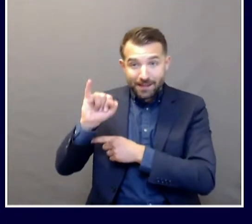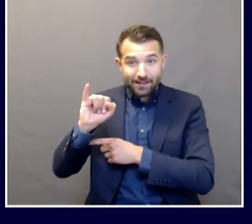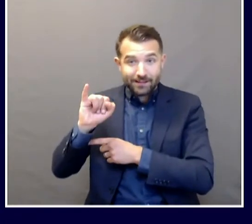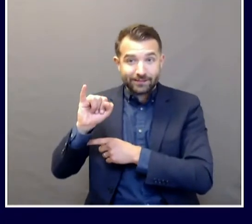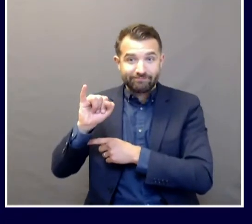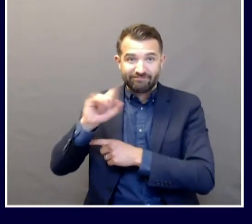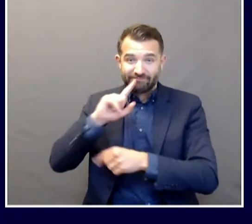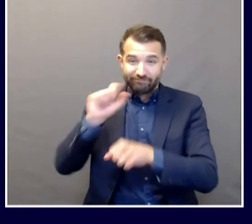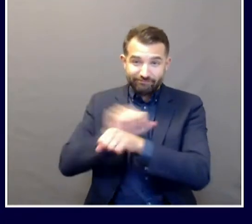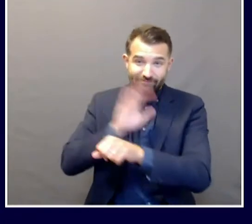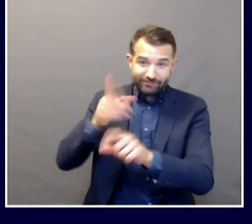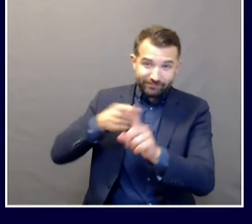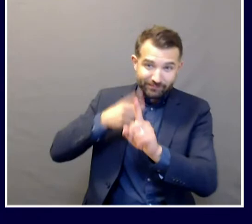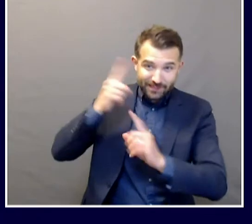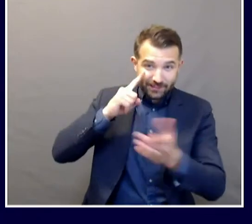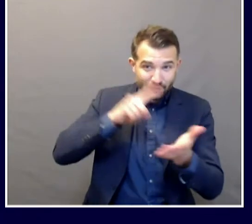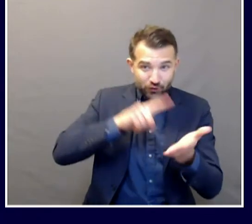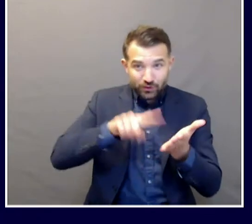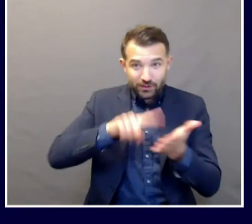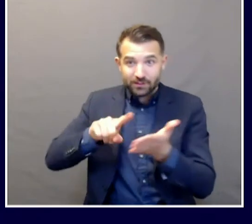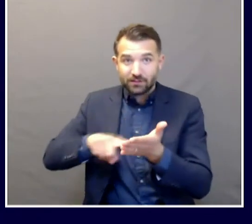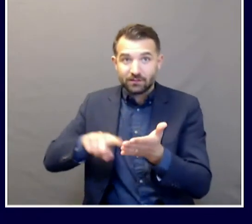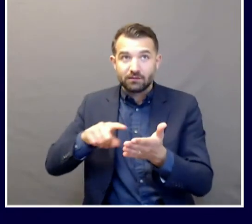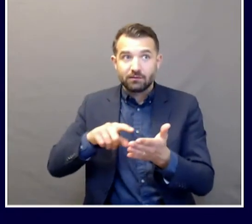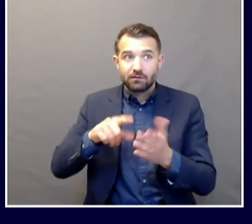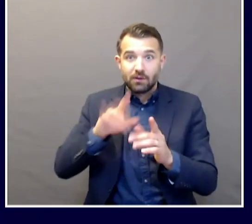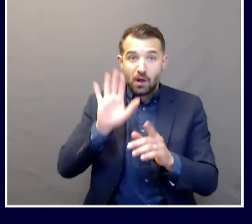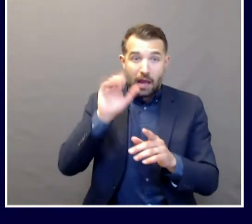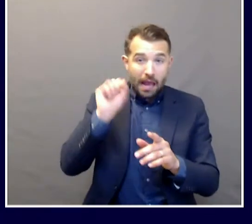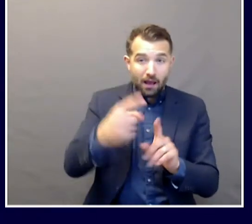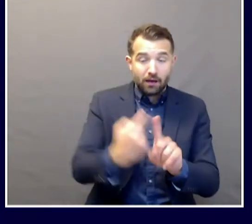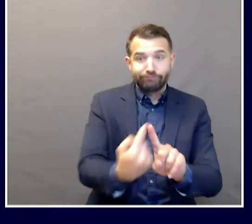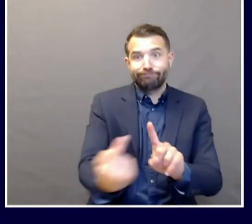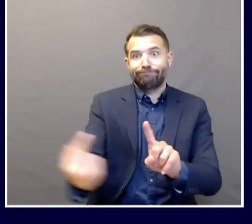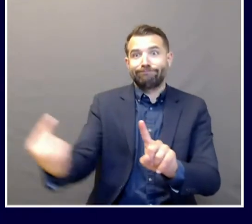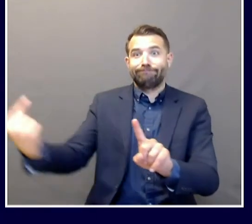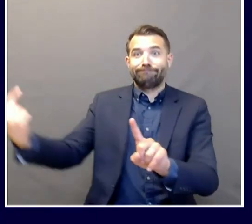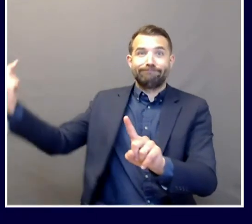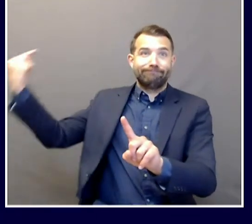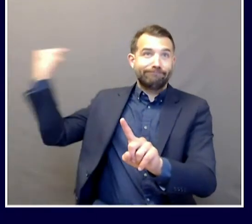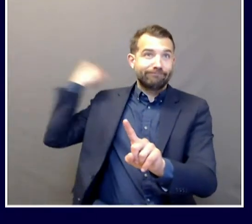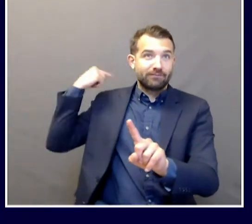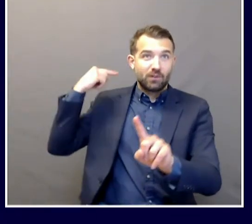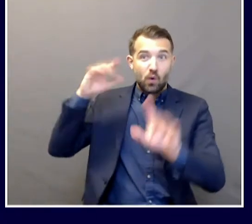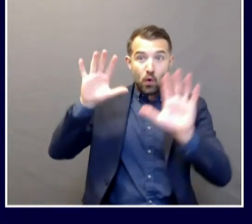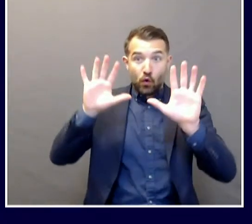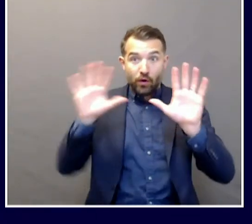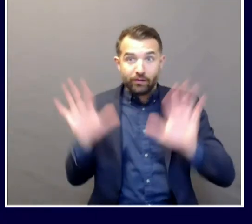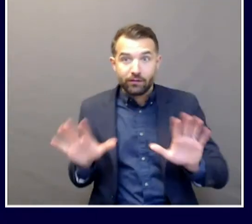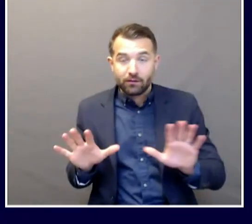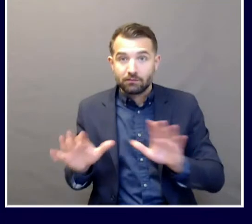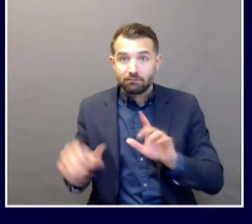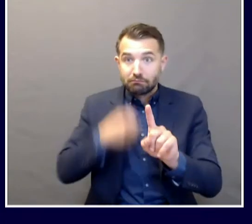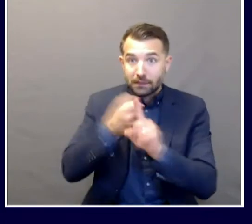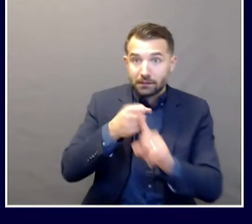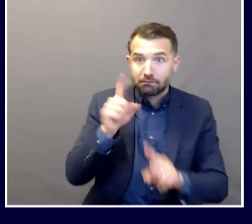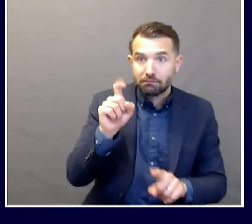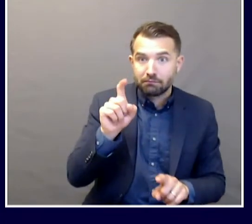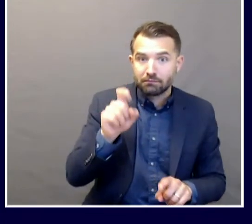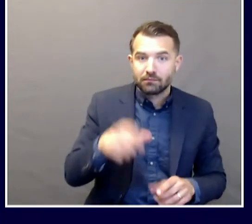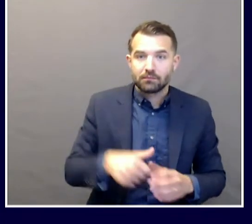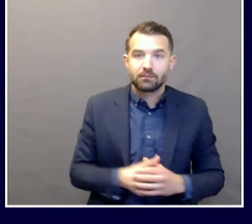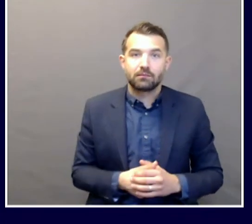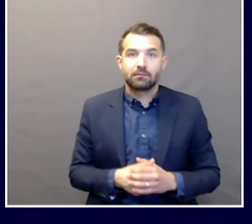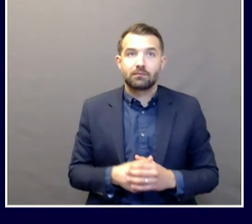of the weather, things of that nature, with increasing humidity, and also all of those factors that we've all read about